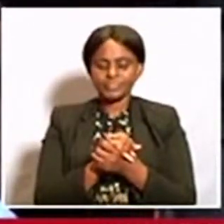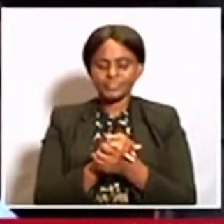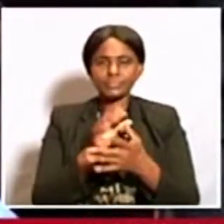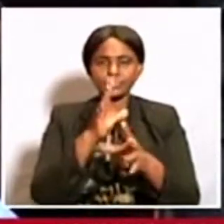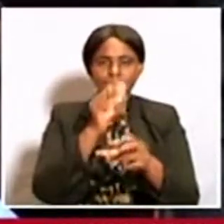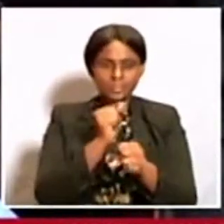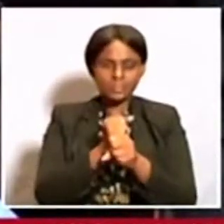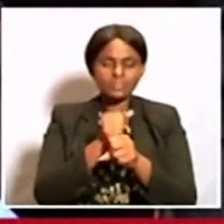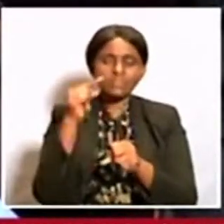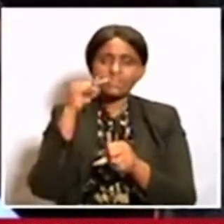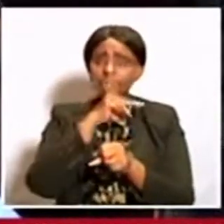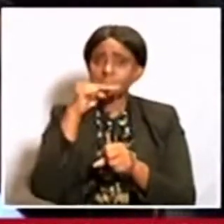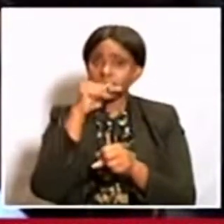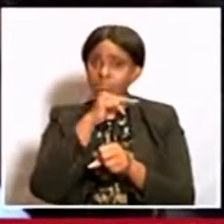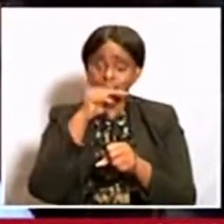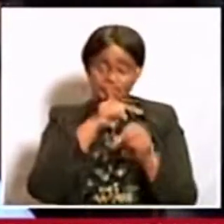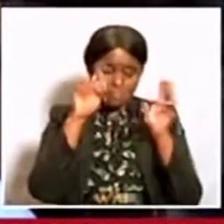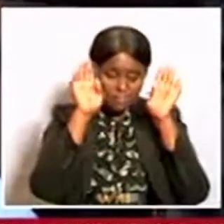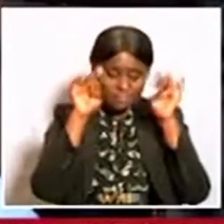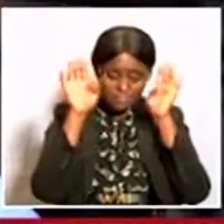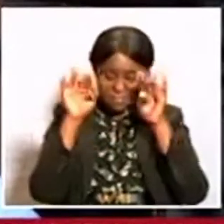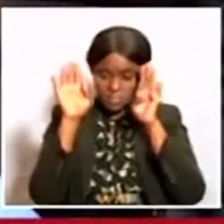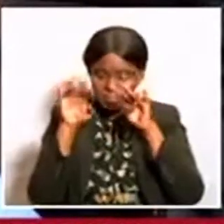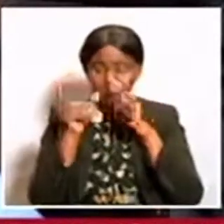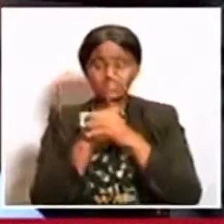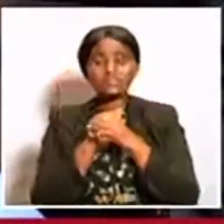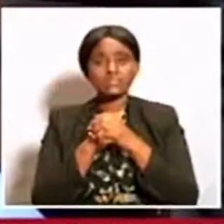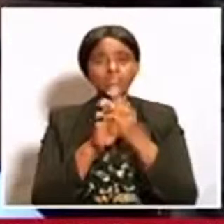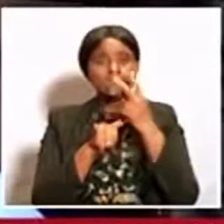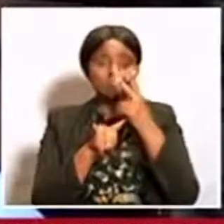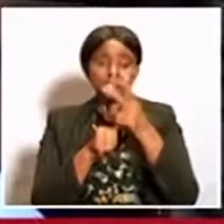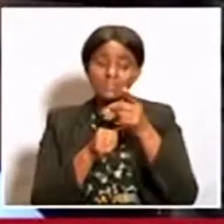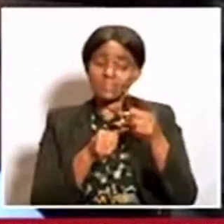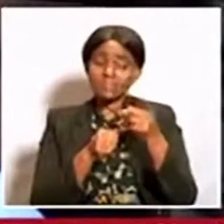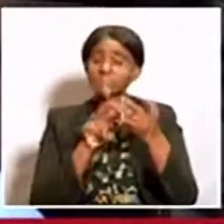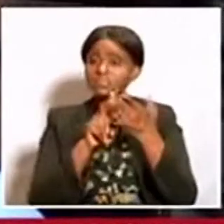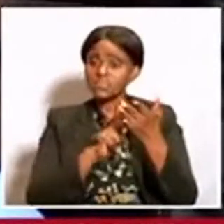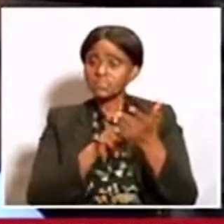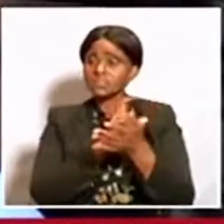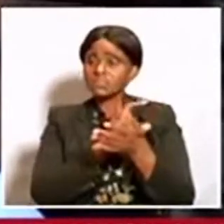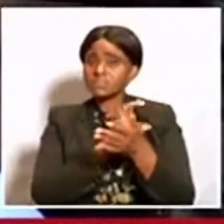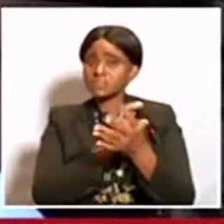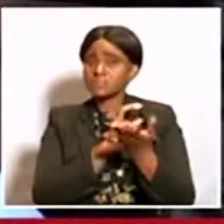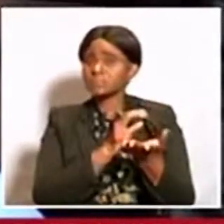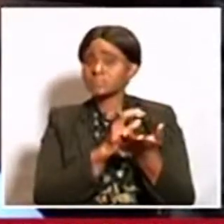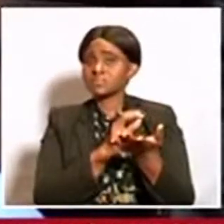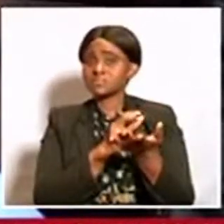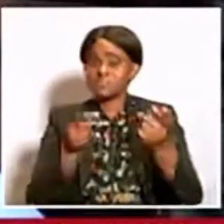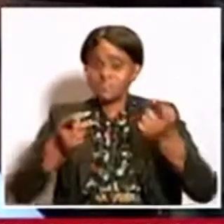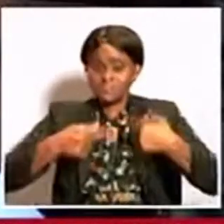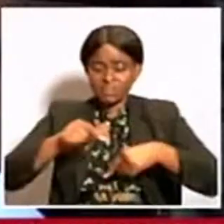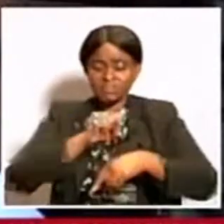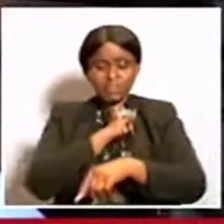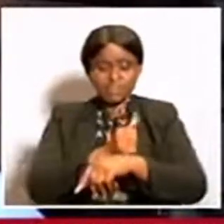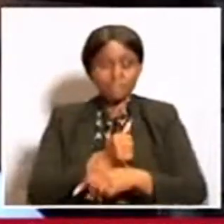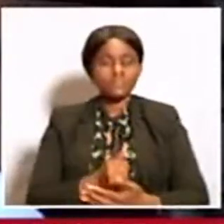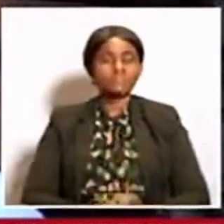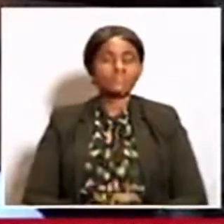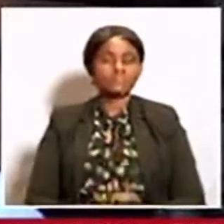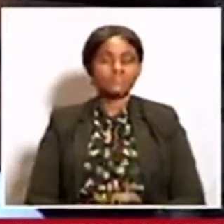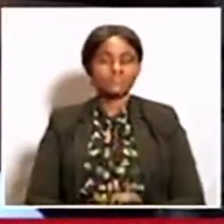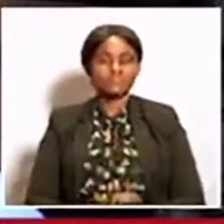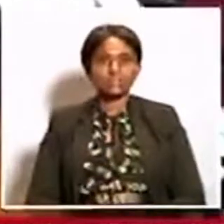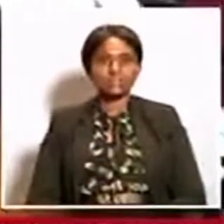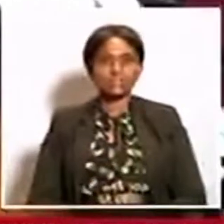obtaining money by false pretenses? Of course. Do we see him getting reported to the police by our local authority? Because at least if he